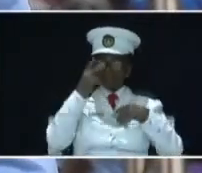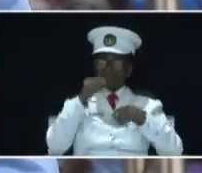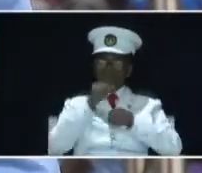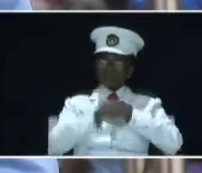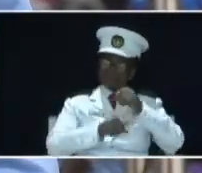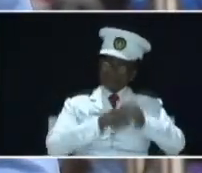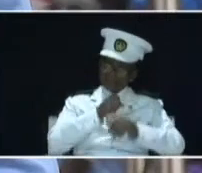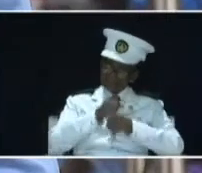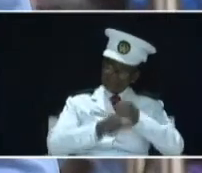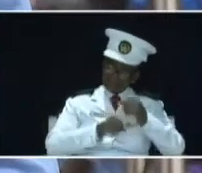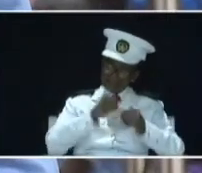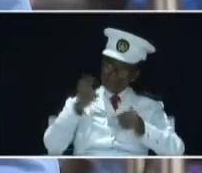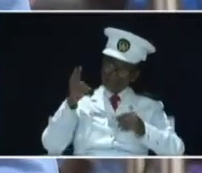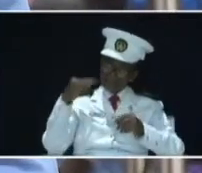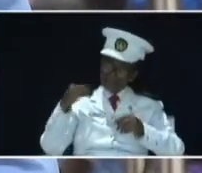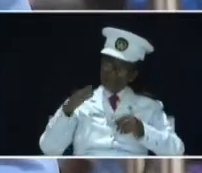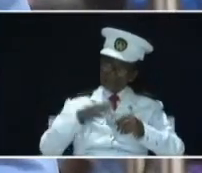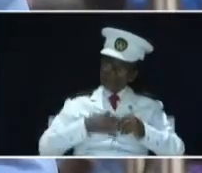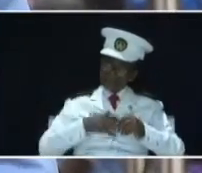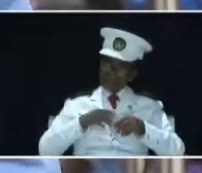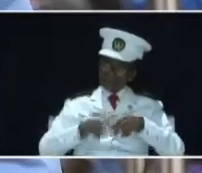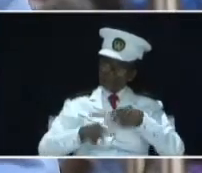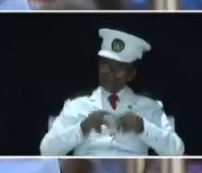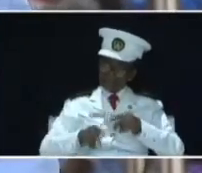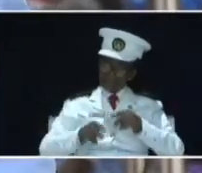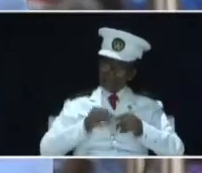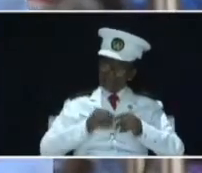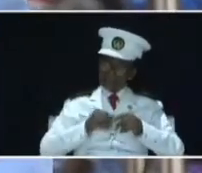I've decided this suffering must stop.